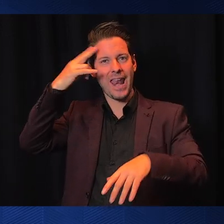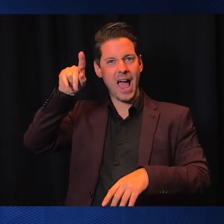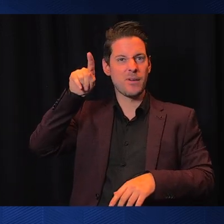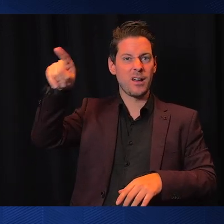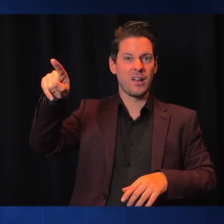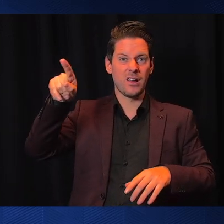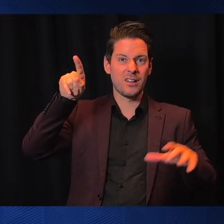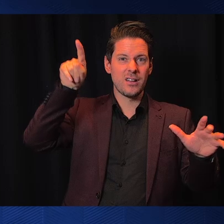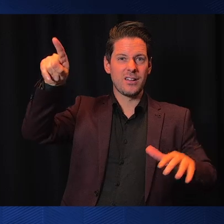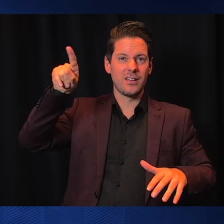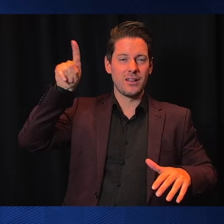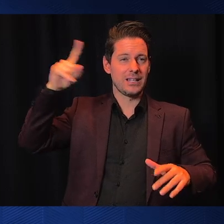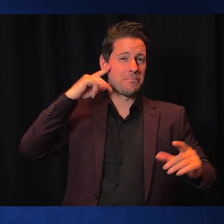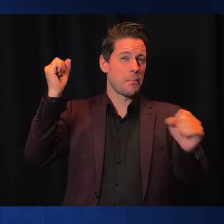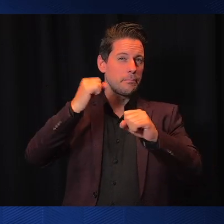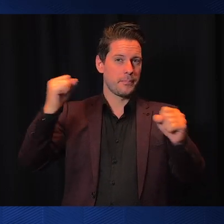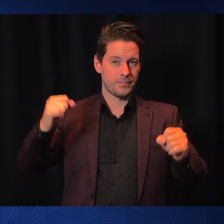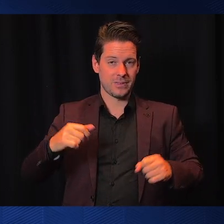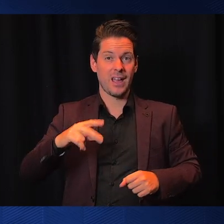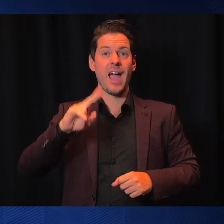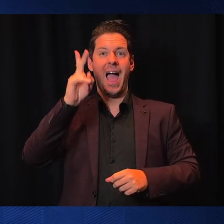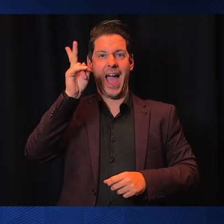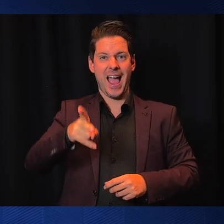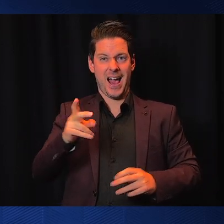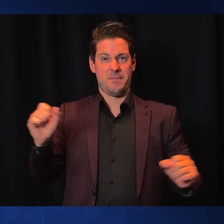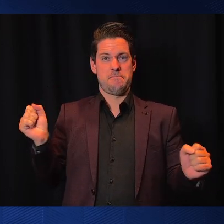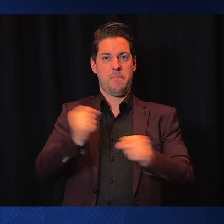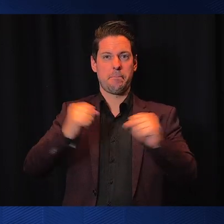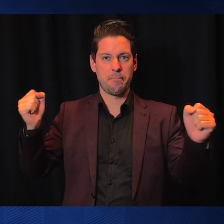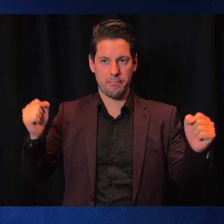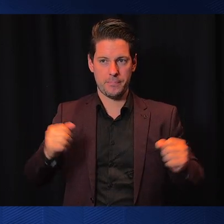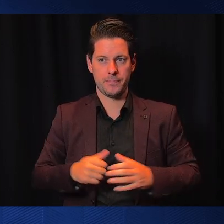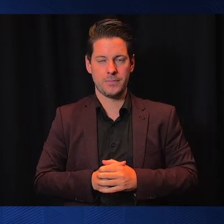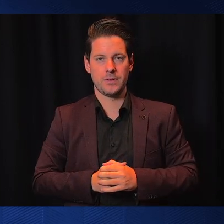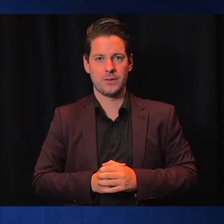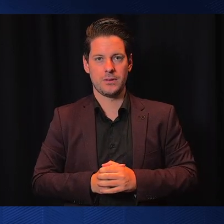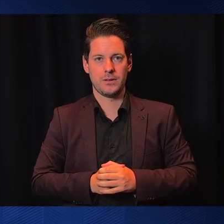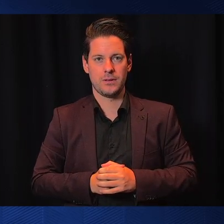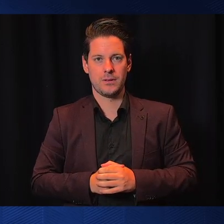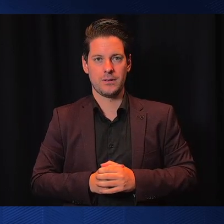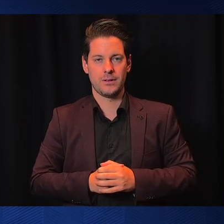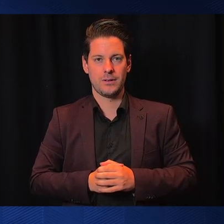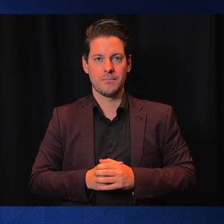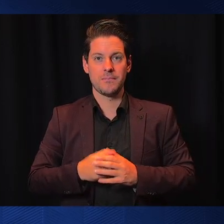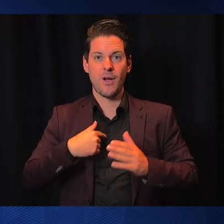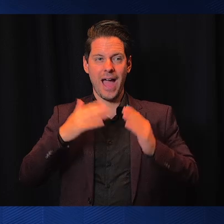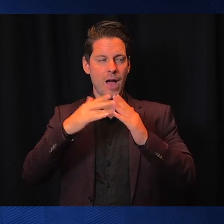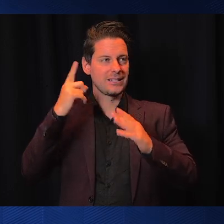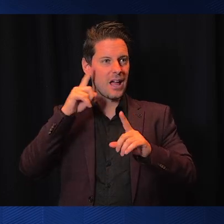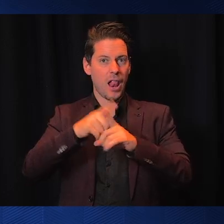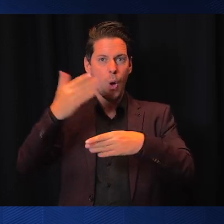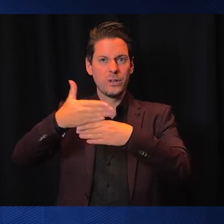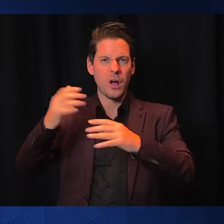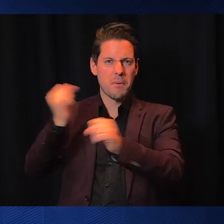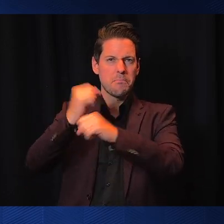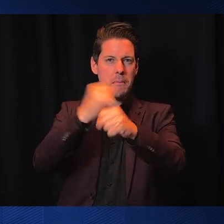to the sky. Then came a second boom. The louvers in my house sounded like they'd been smashed. My daughter